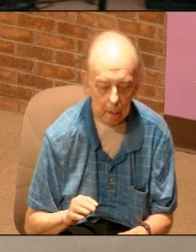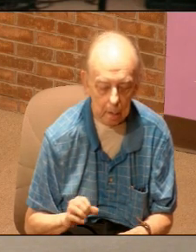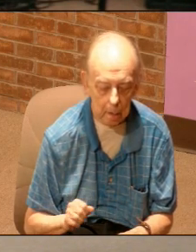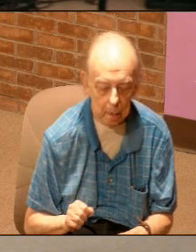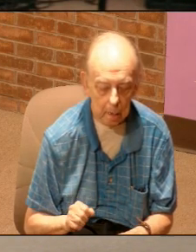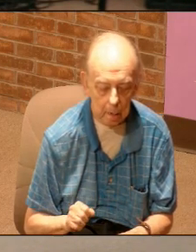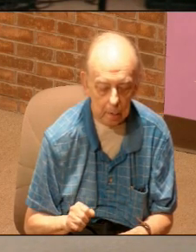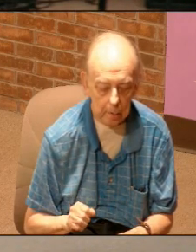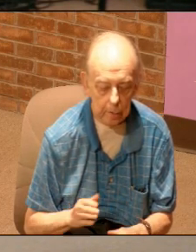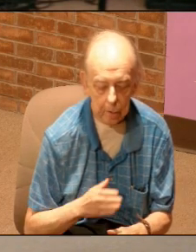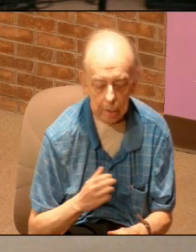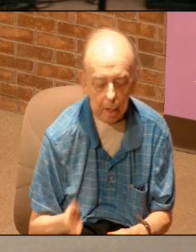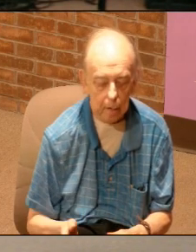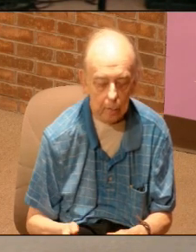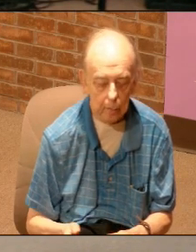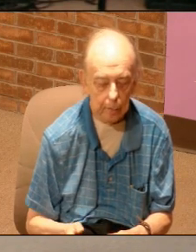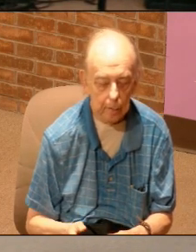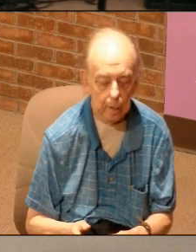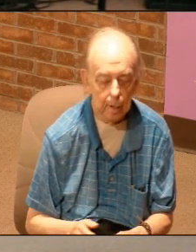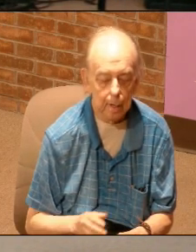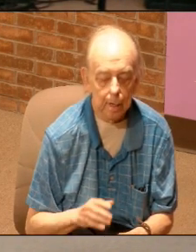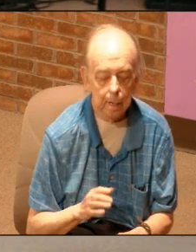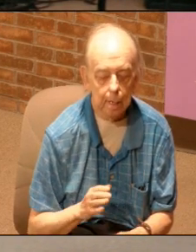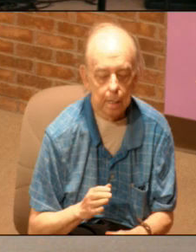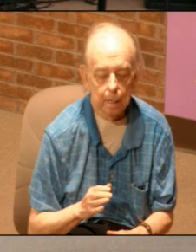Leaning Tower of Pisa.